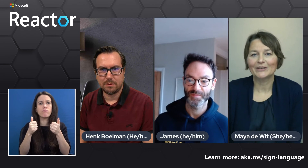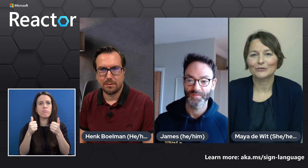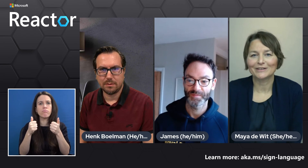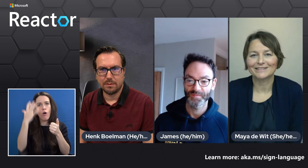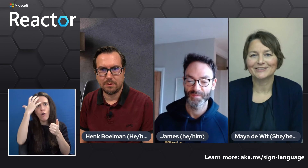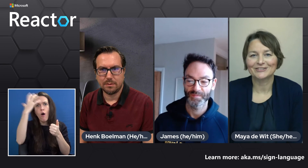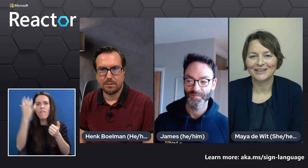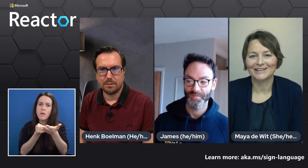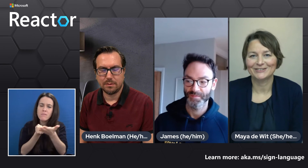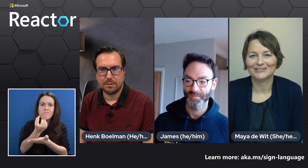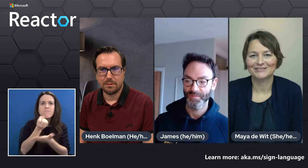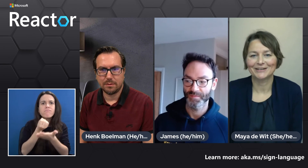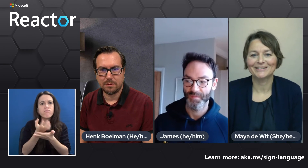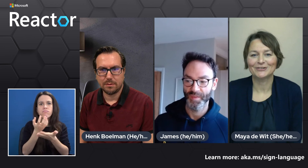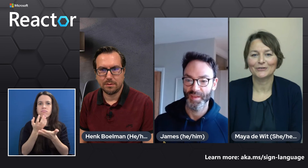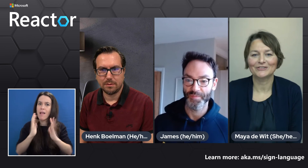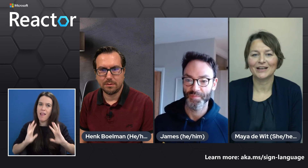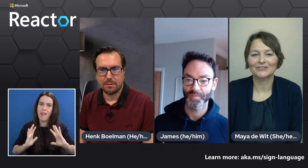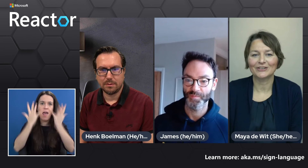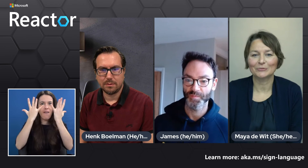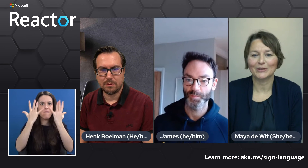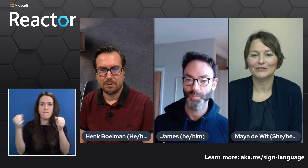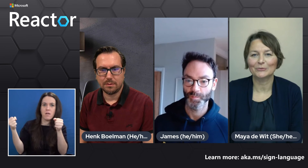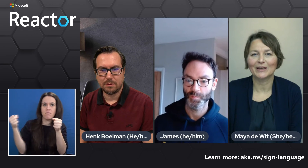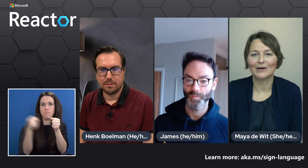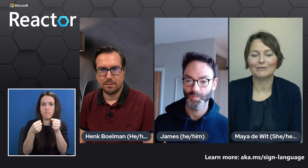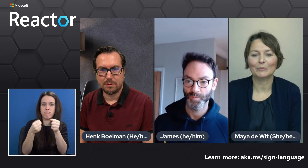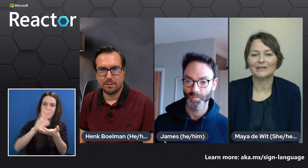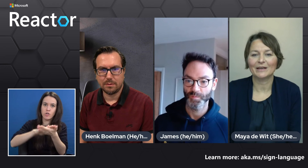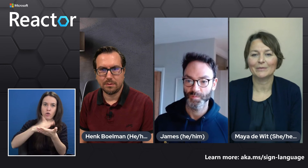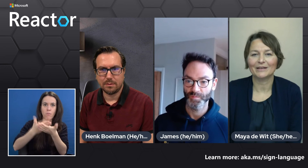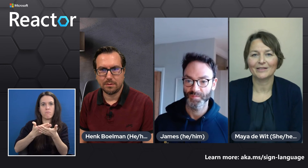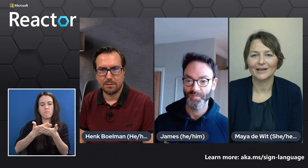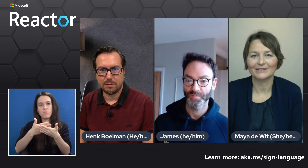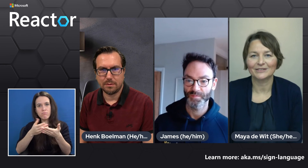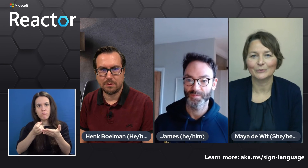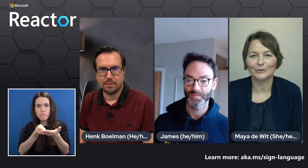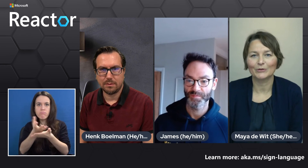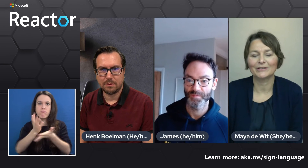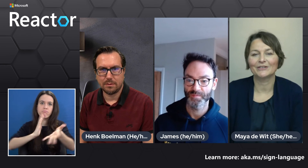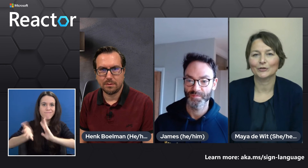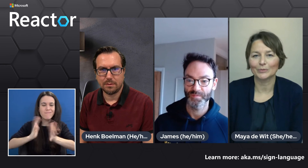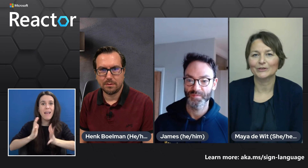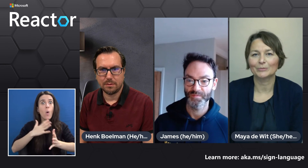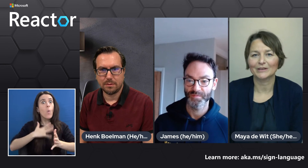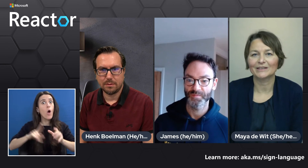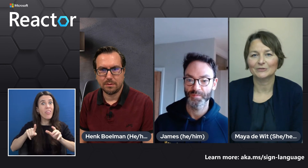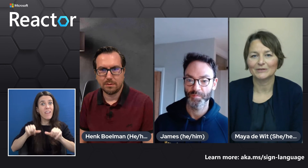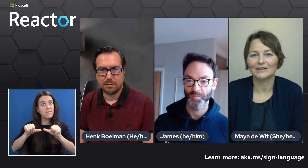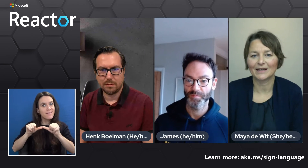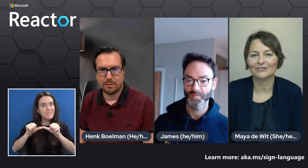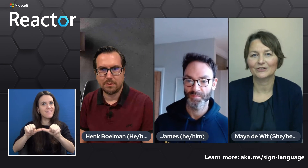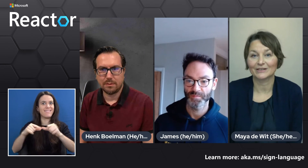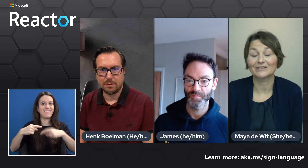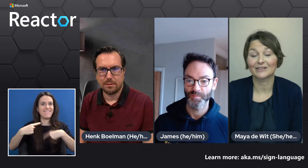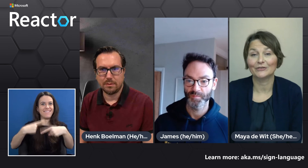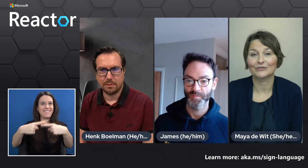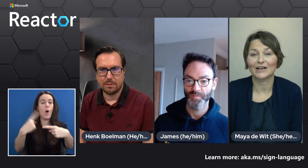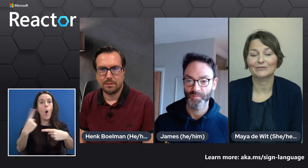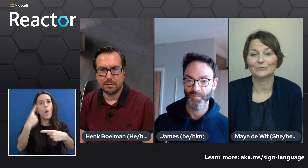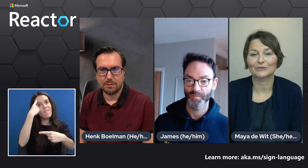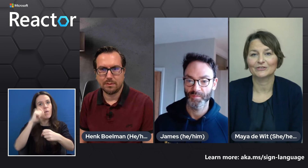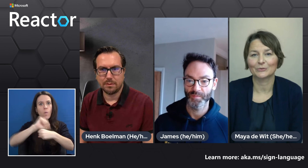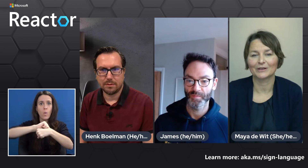need to make sure that this stays, right? So it's not just because we now have a pandemic that we put an interpreter in place, but that actually